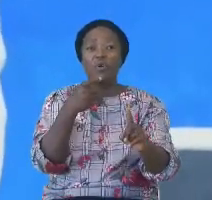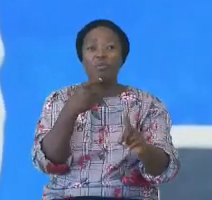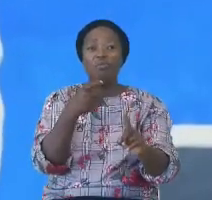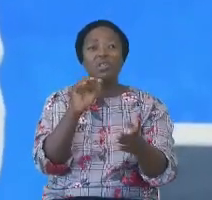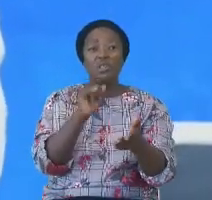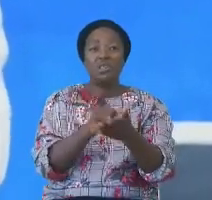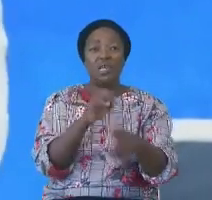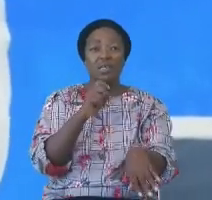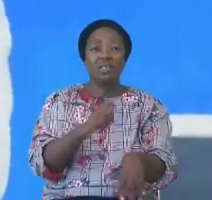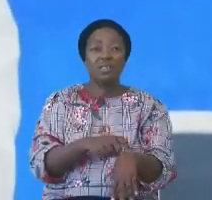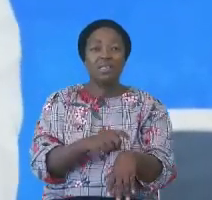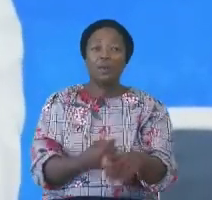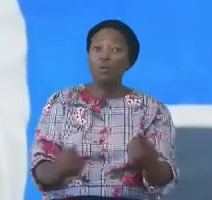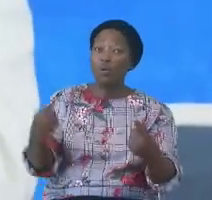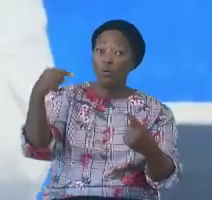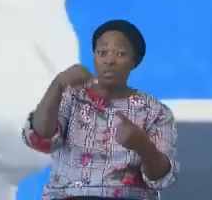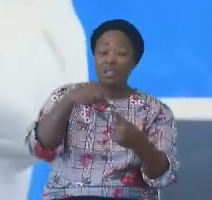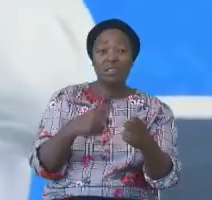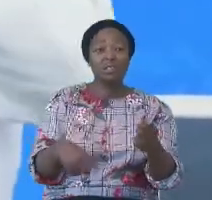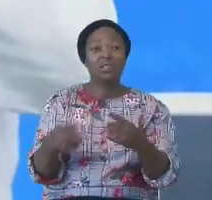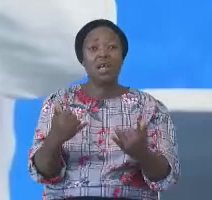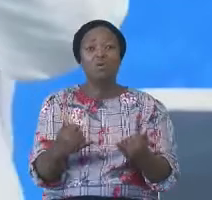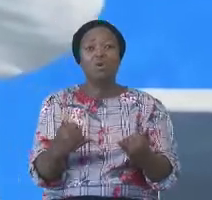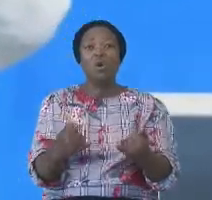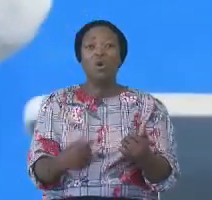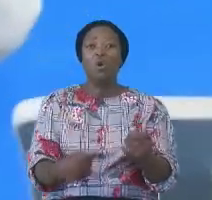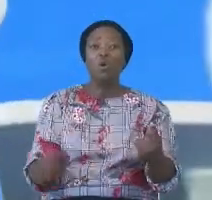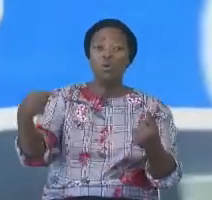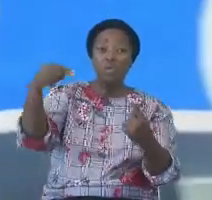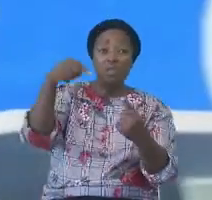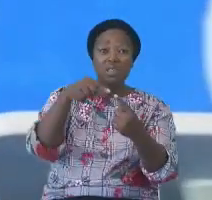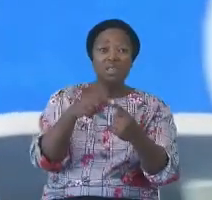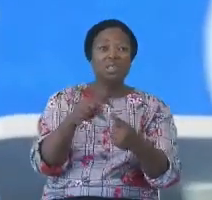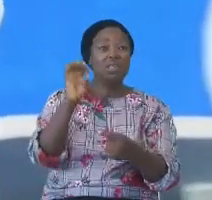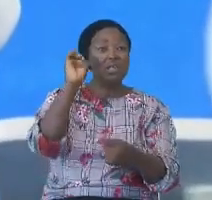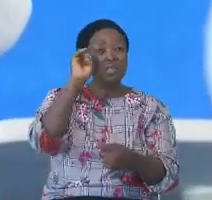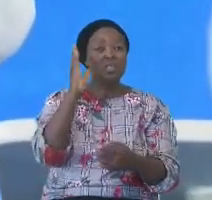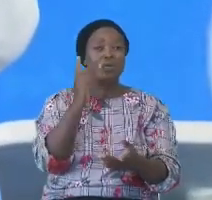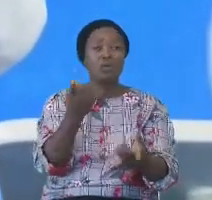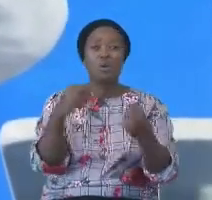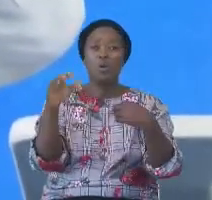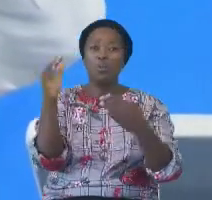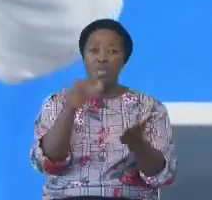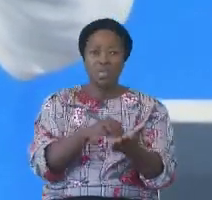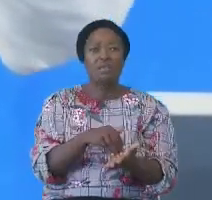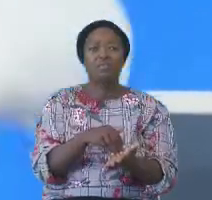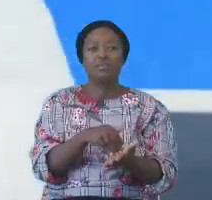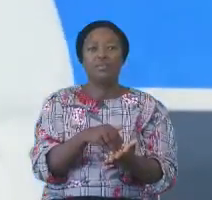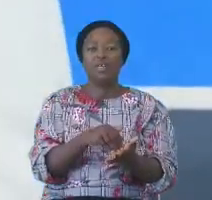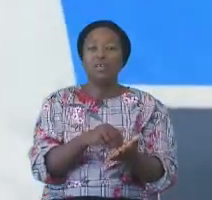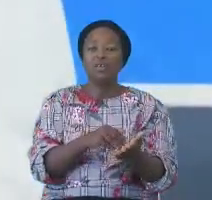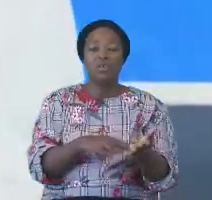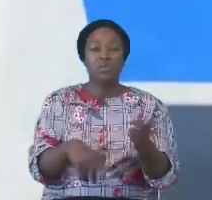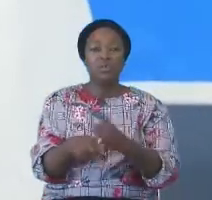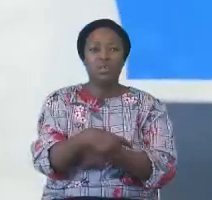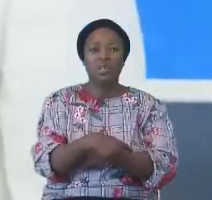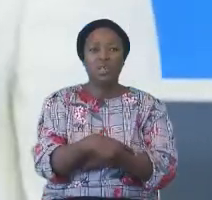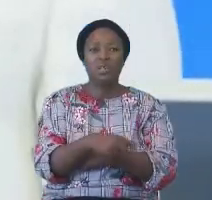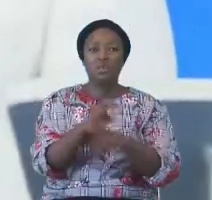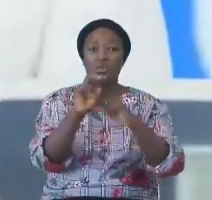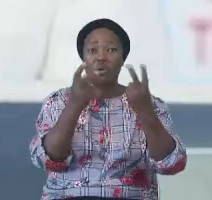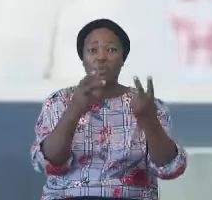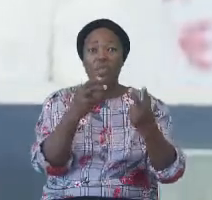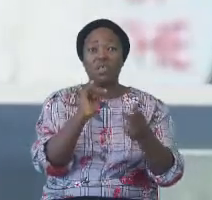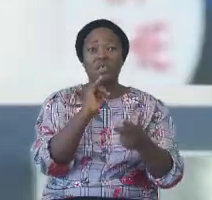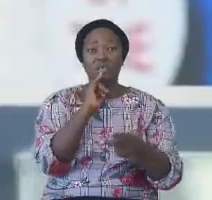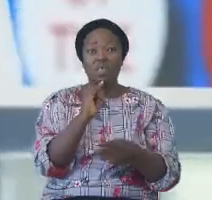and power and authority from that time until this time until it